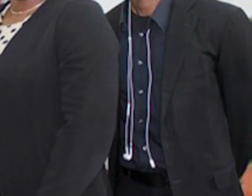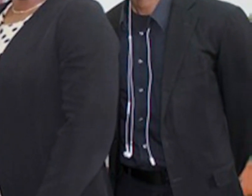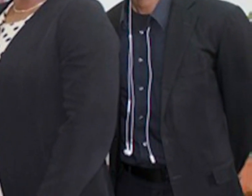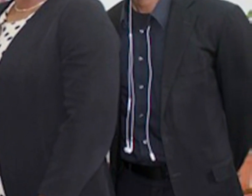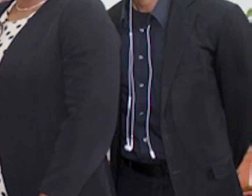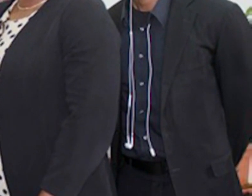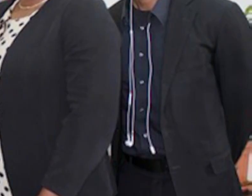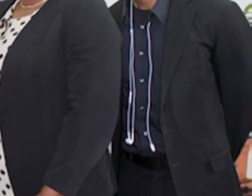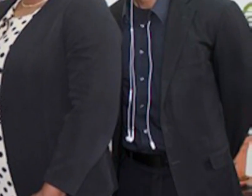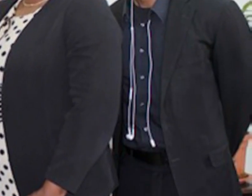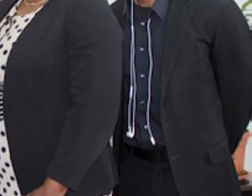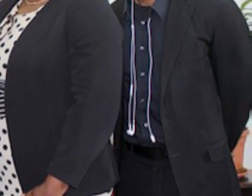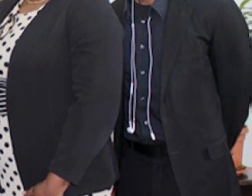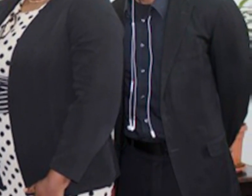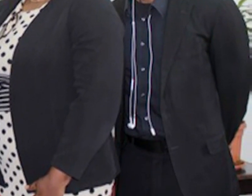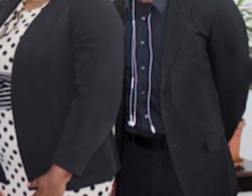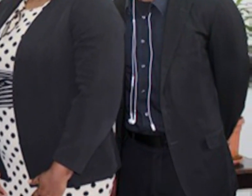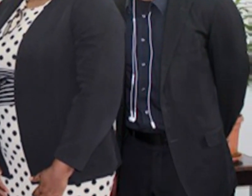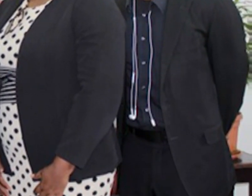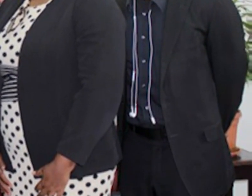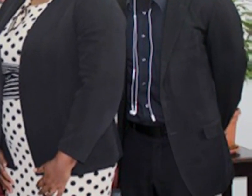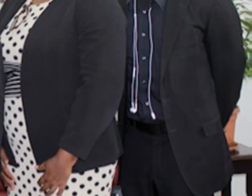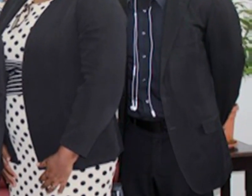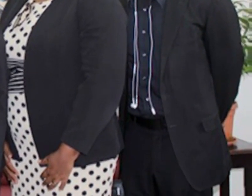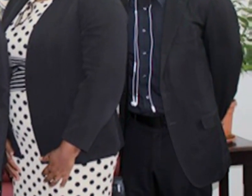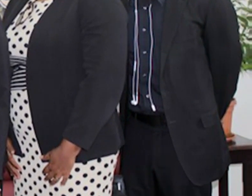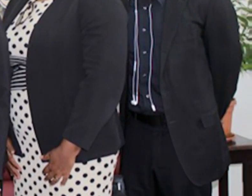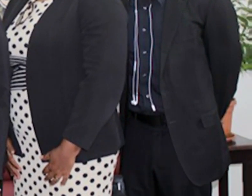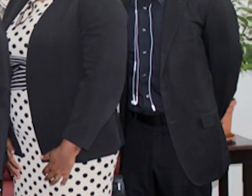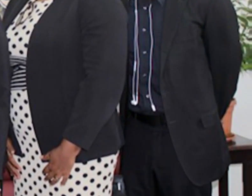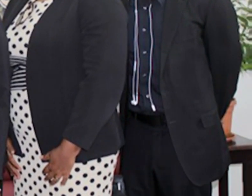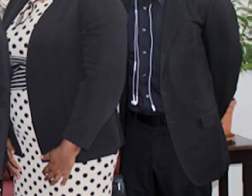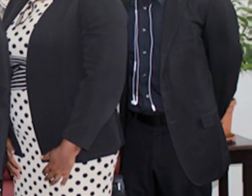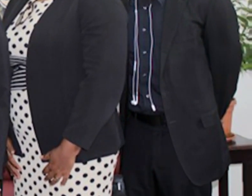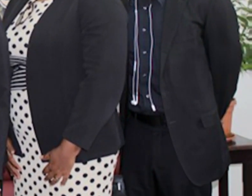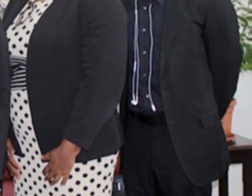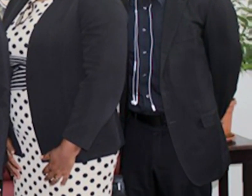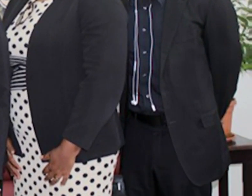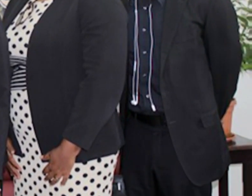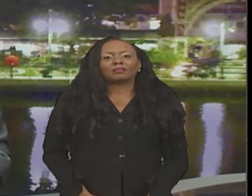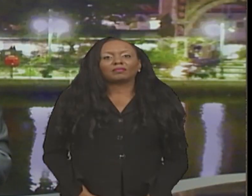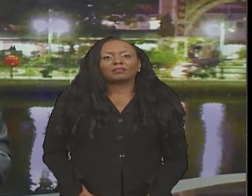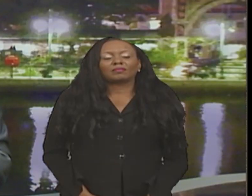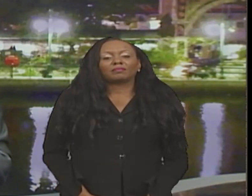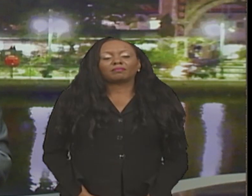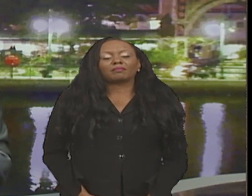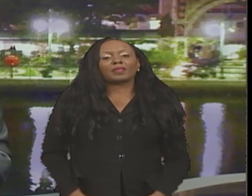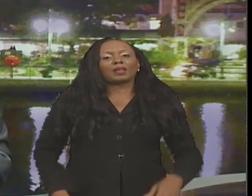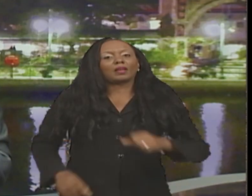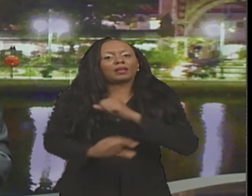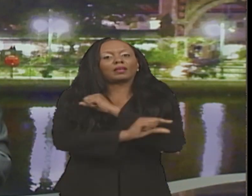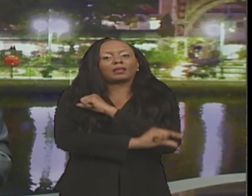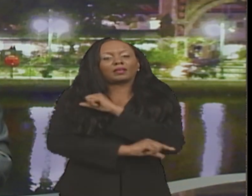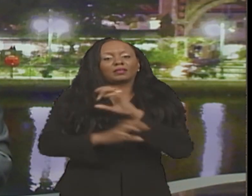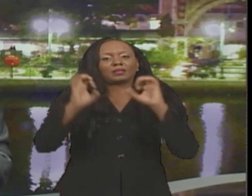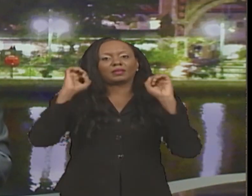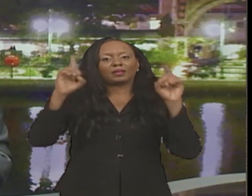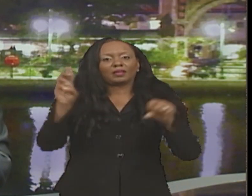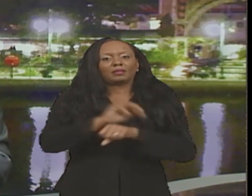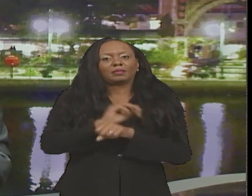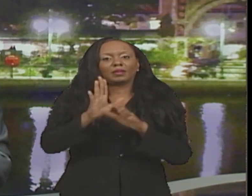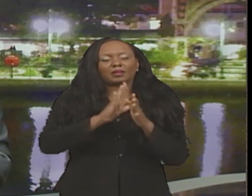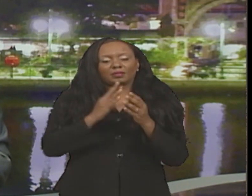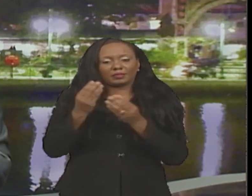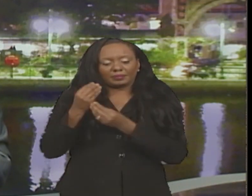young people across the Caribbean are to function effectively in the global space that is constantly evolving. The Guyanese education minister informed